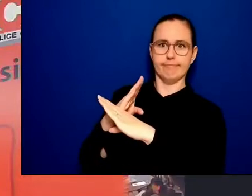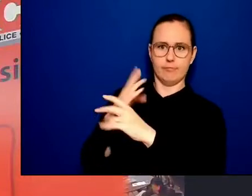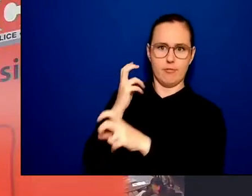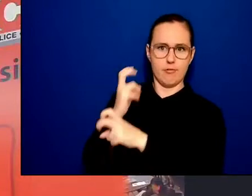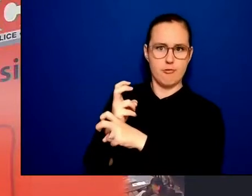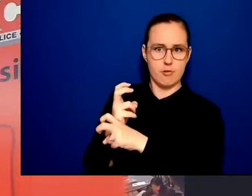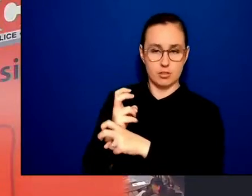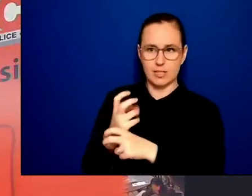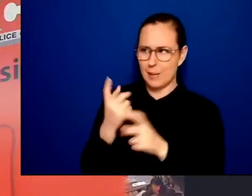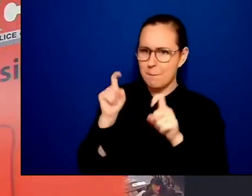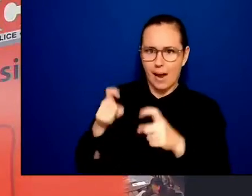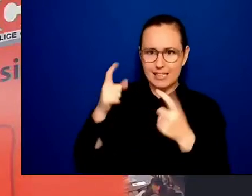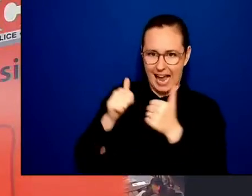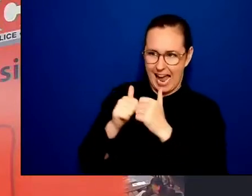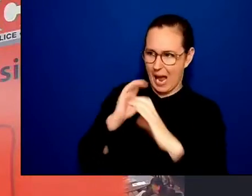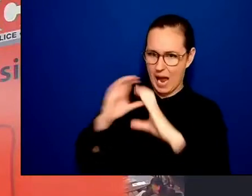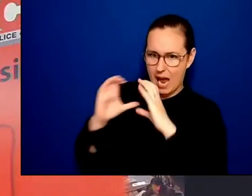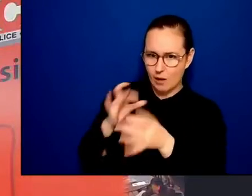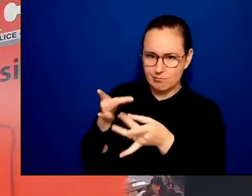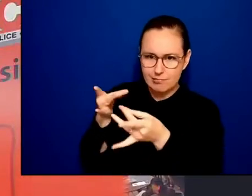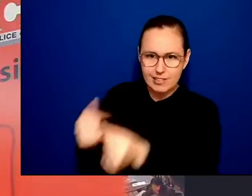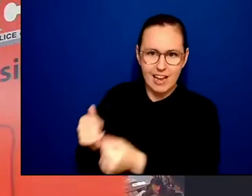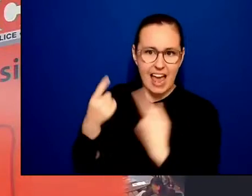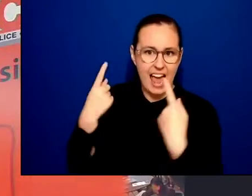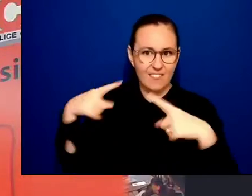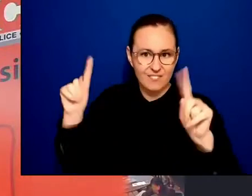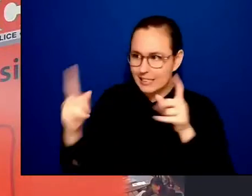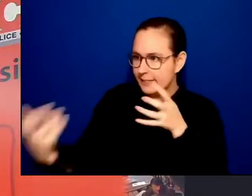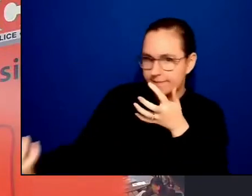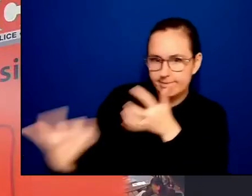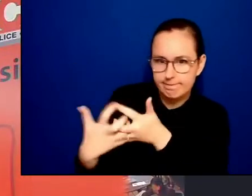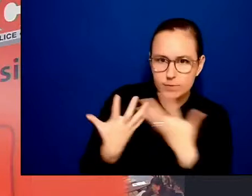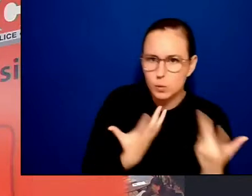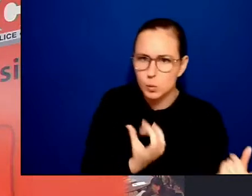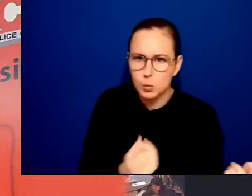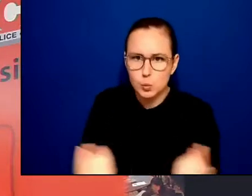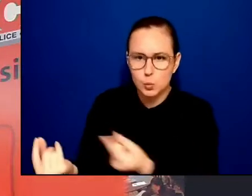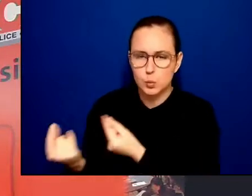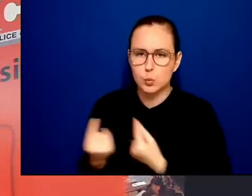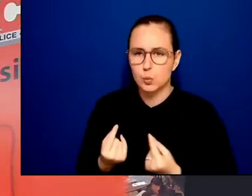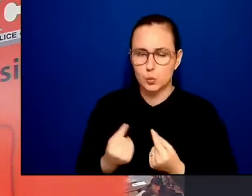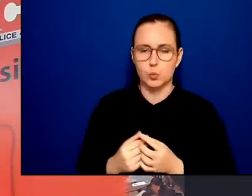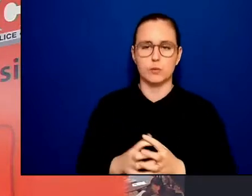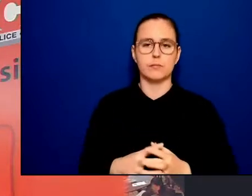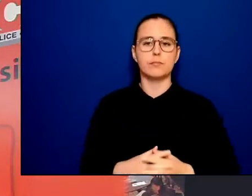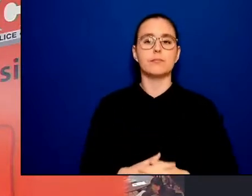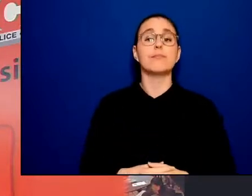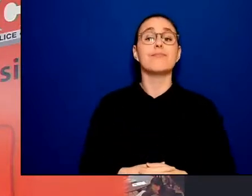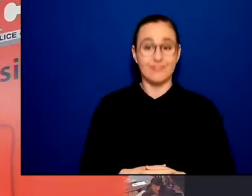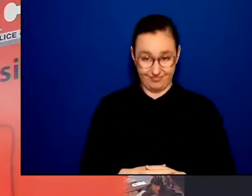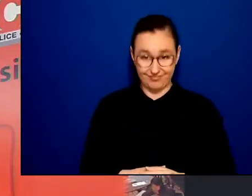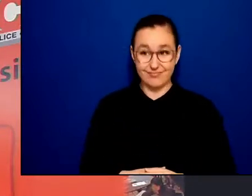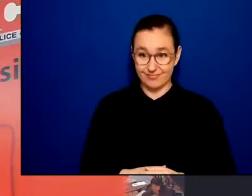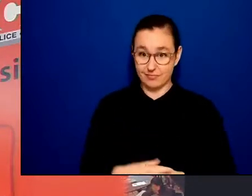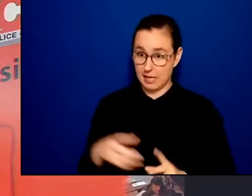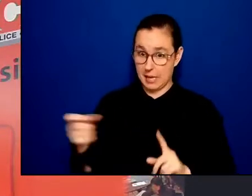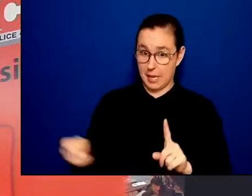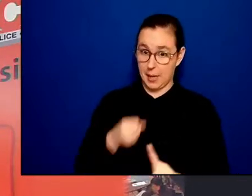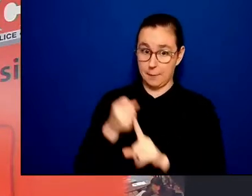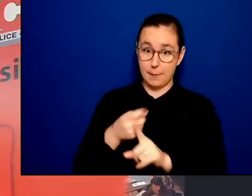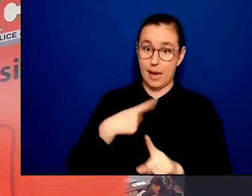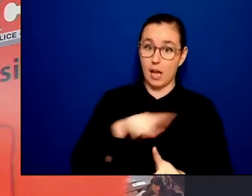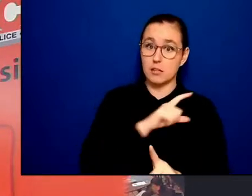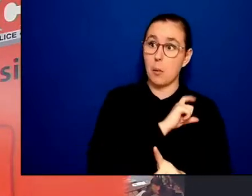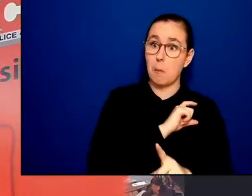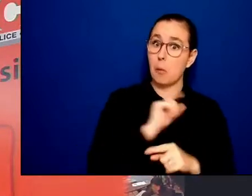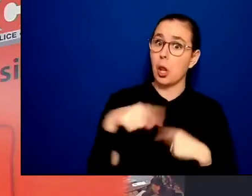accordingly. Fortunately, the direct impacts on our police services have been manageable and we are working directly with our partner agencies to